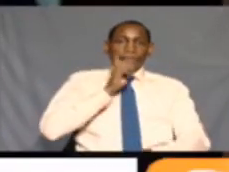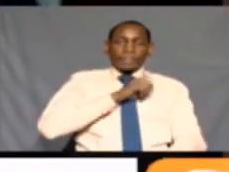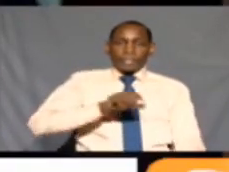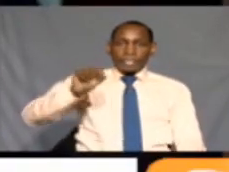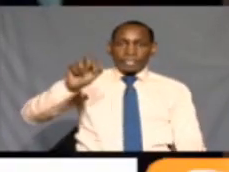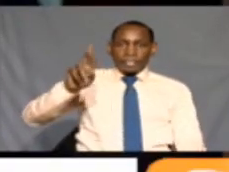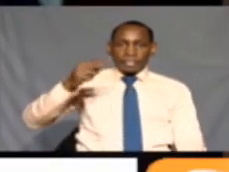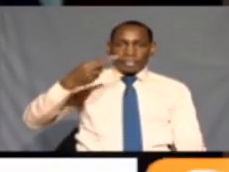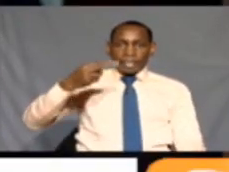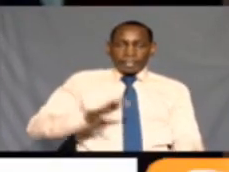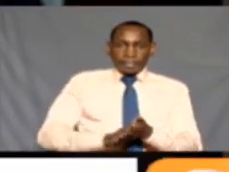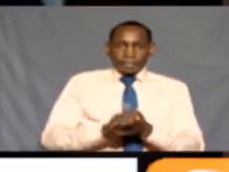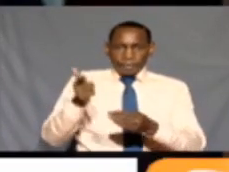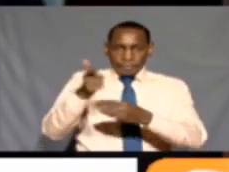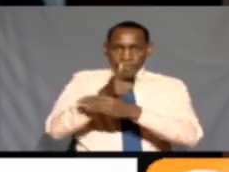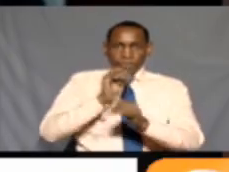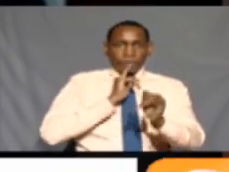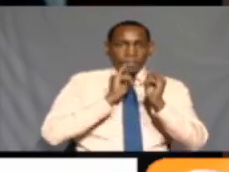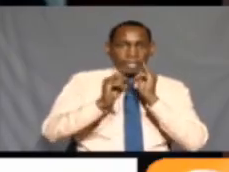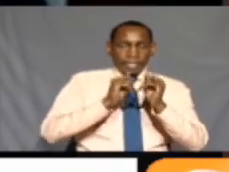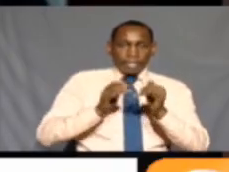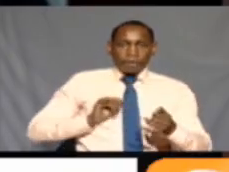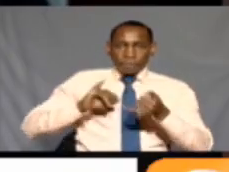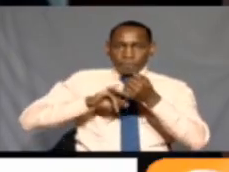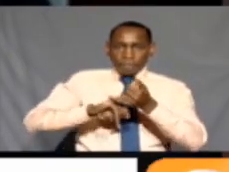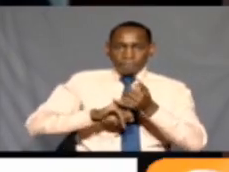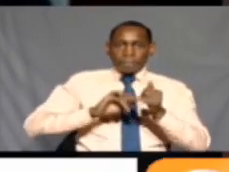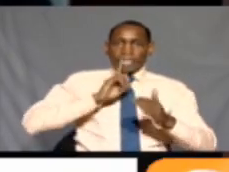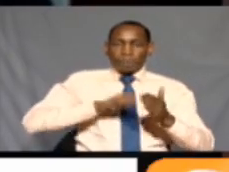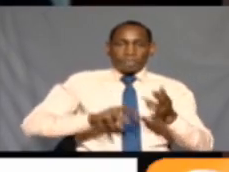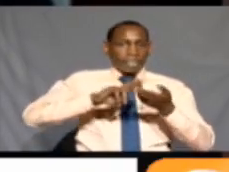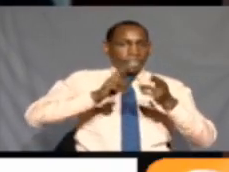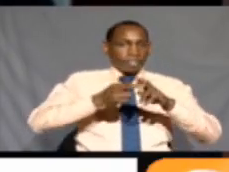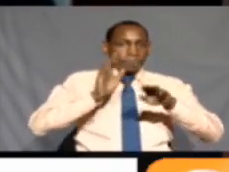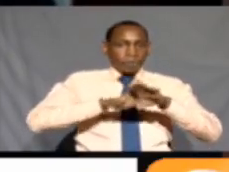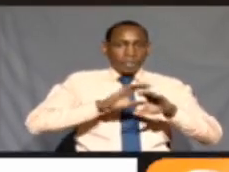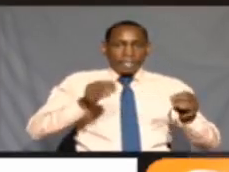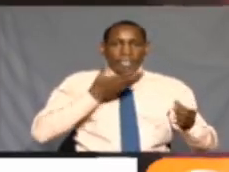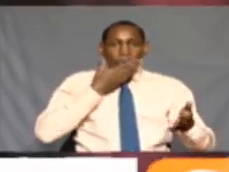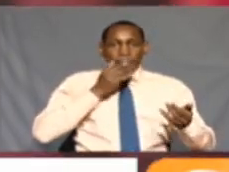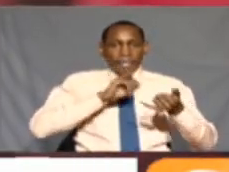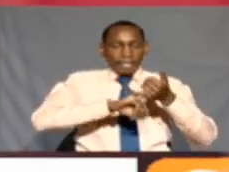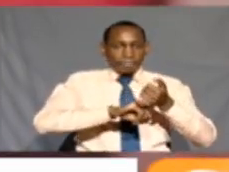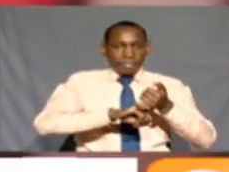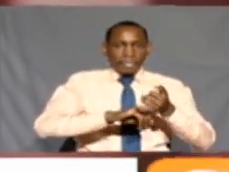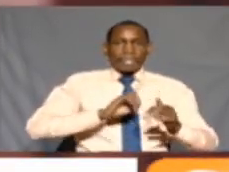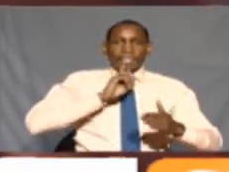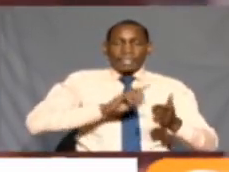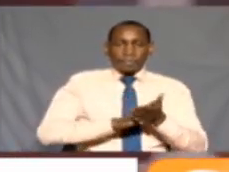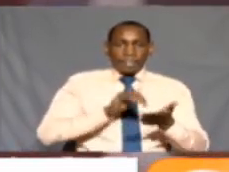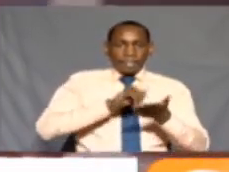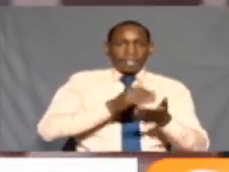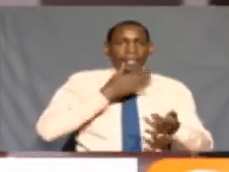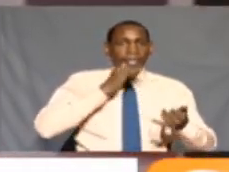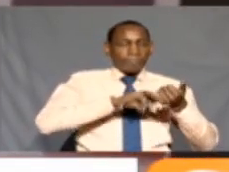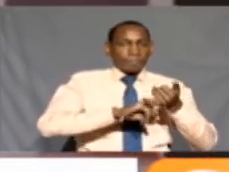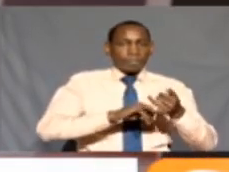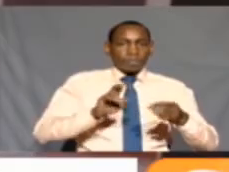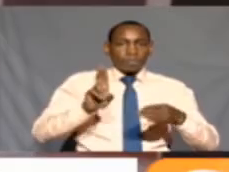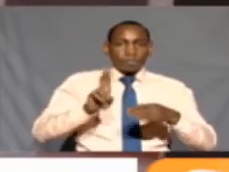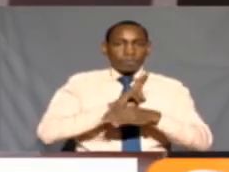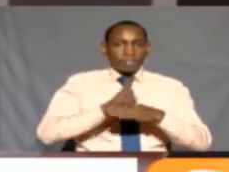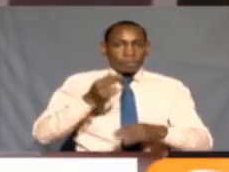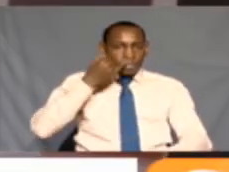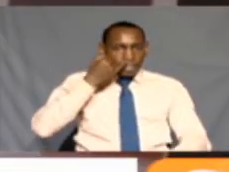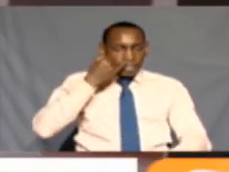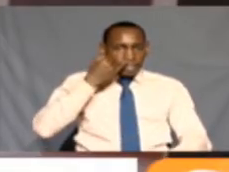video interview, Sarah had insinuated a strained relationship with her husband, divulging details that Cohen had been abusing drugs, leading to